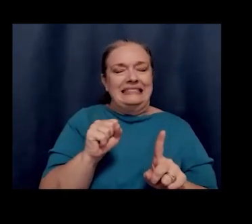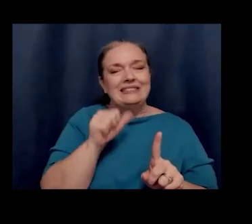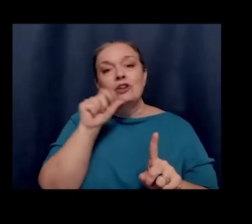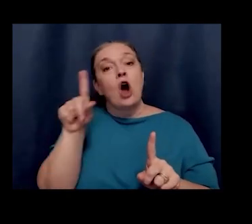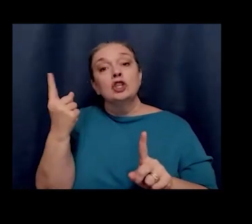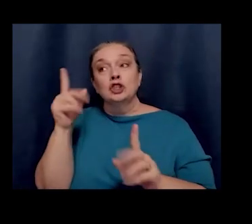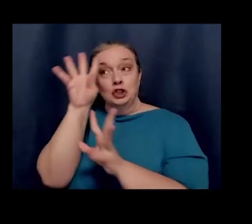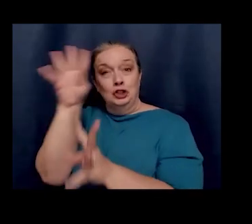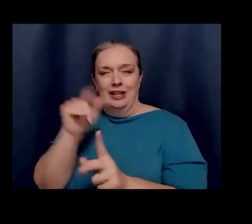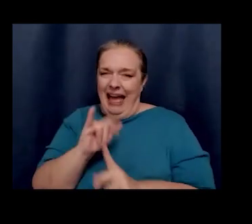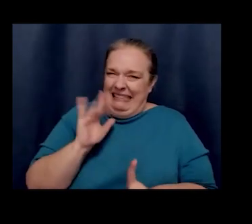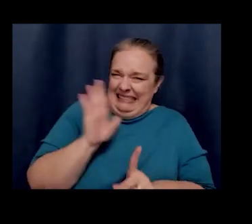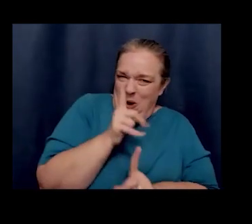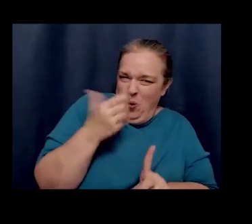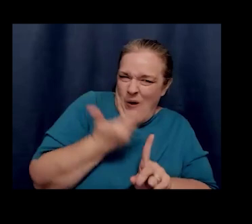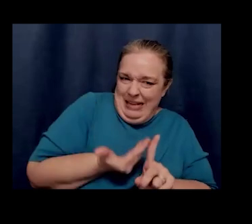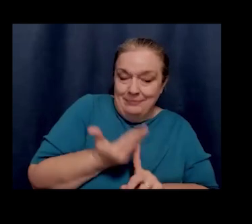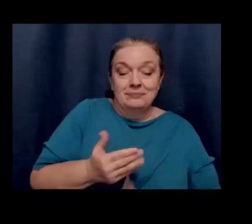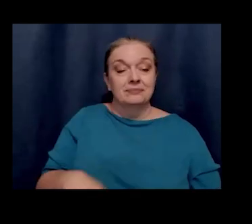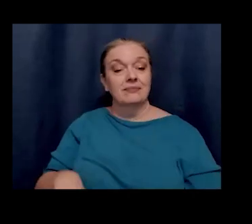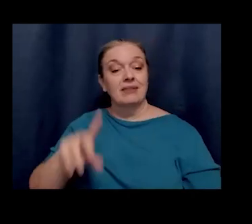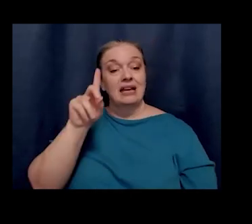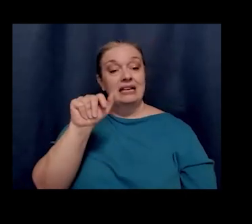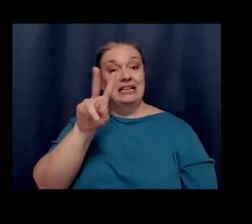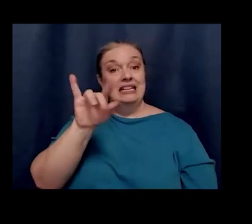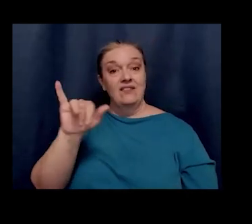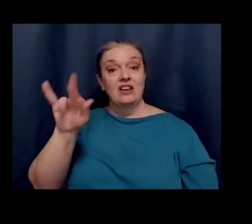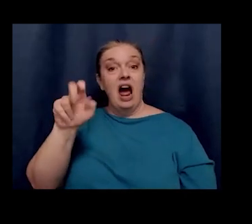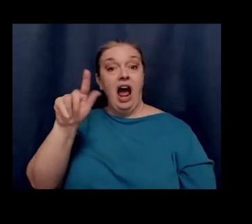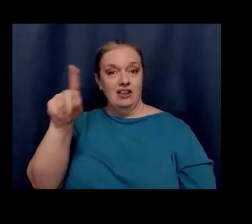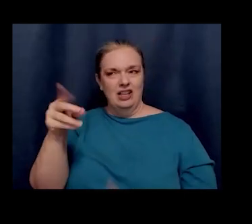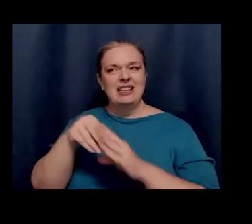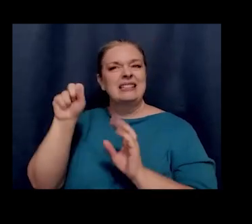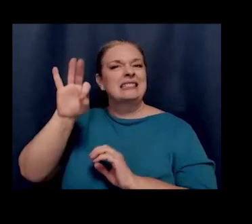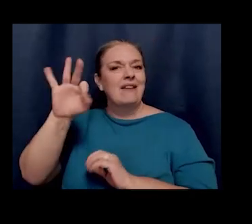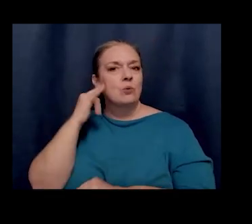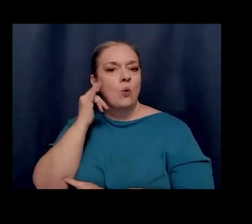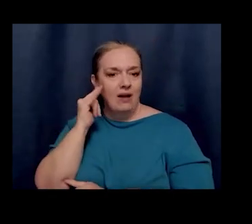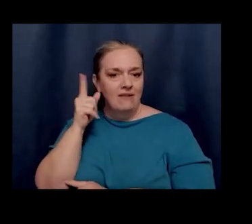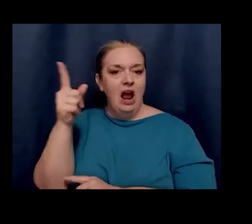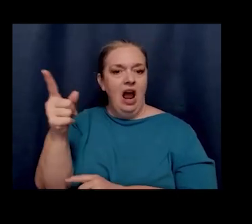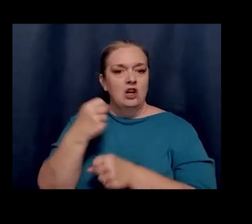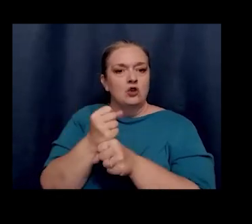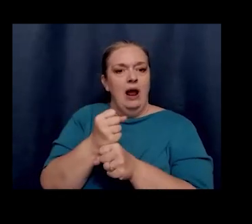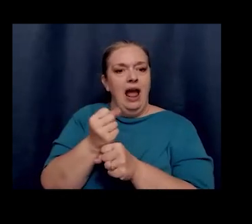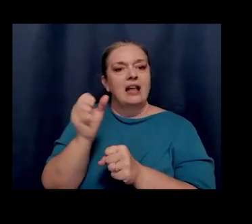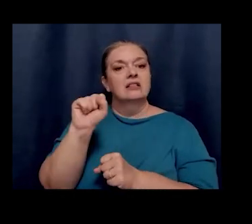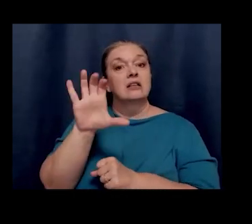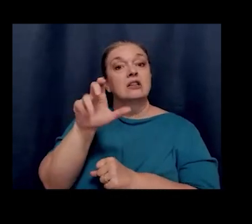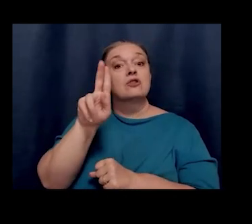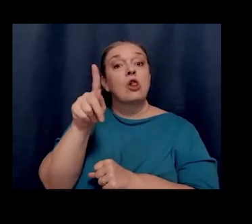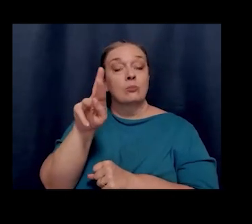his own space from a Victorian home in San Francisco. Here, Ireland is creating a sculpture by tossing